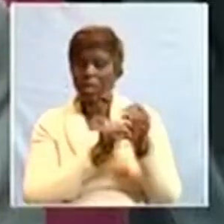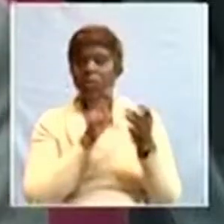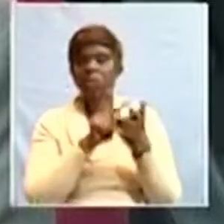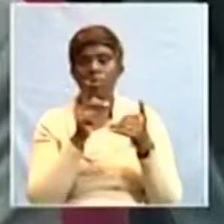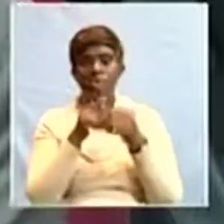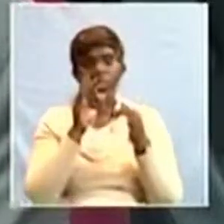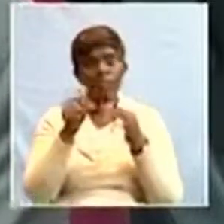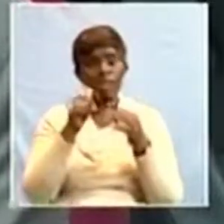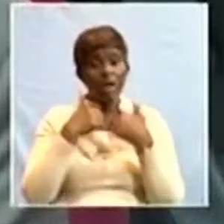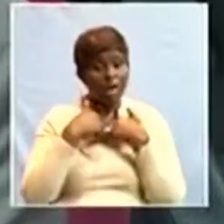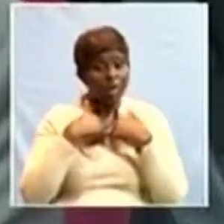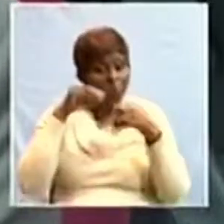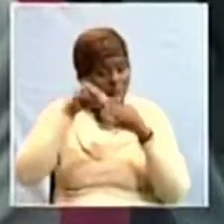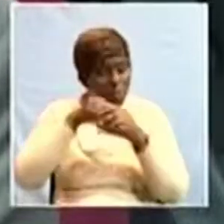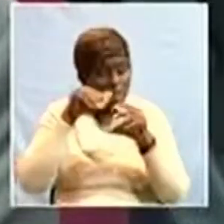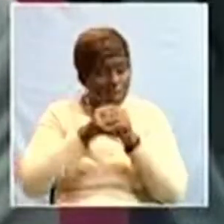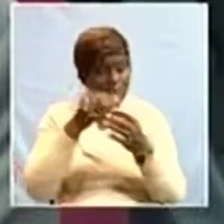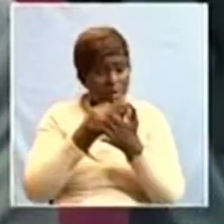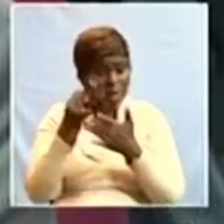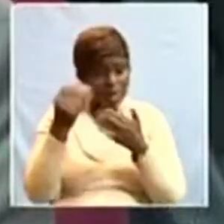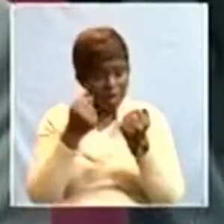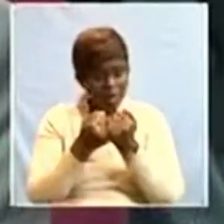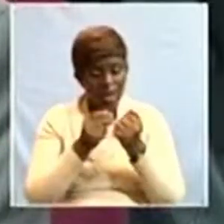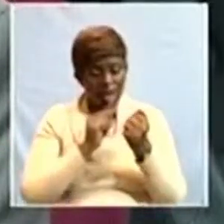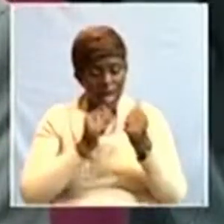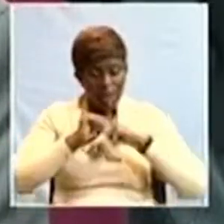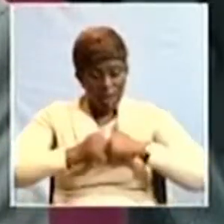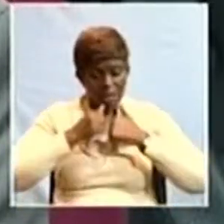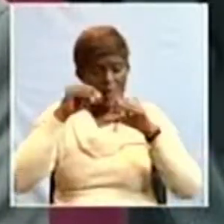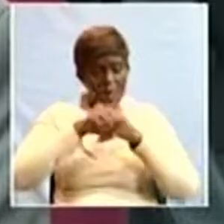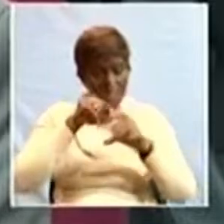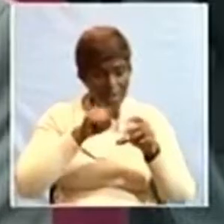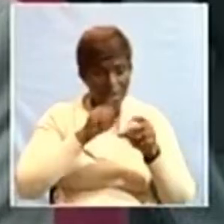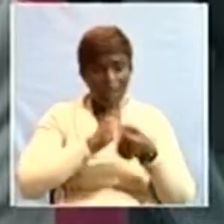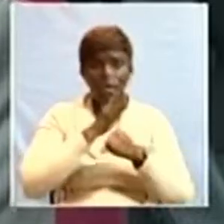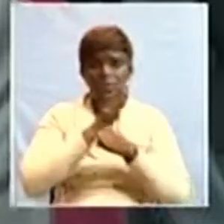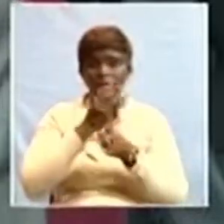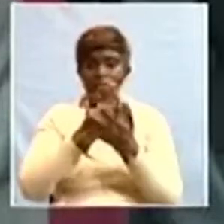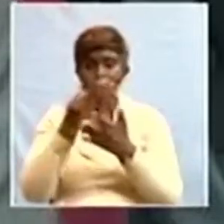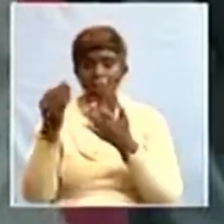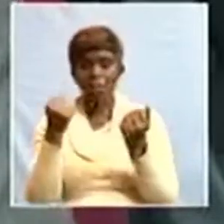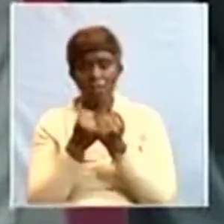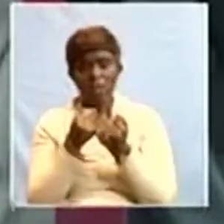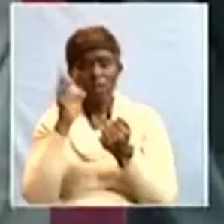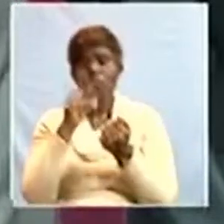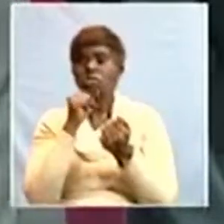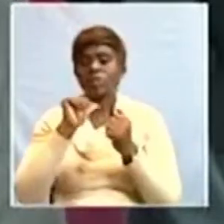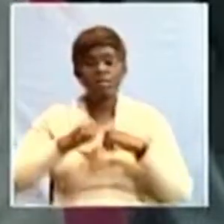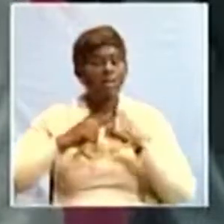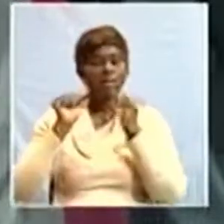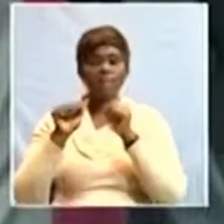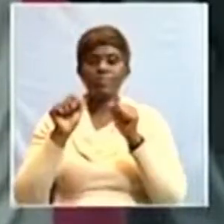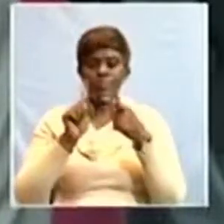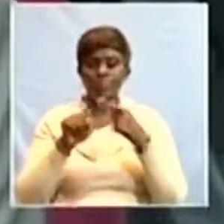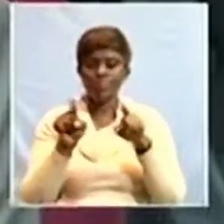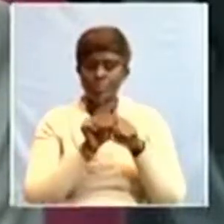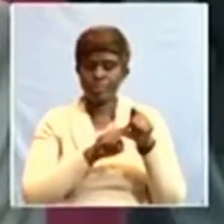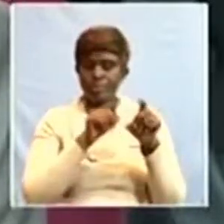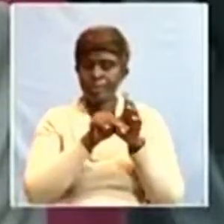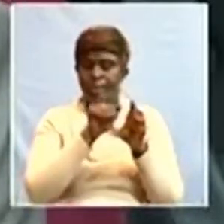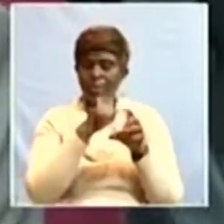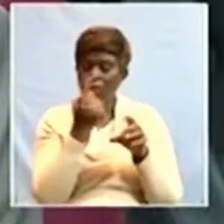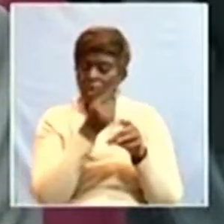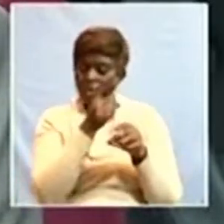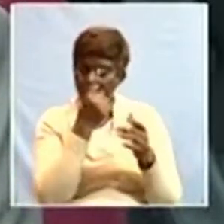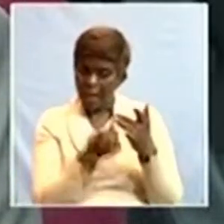If they have been onboarded on FSIP, and it's us onboarding after FSIP, we will not be able to onboard. So basically,